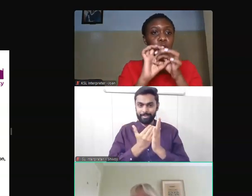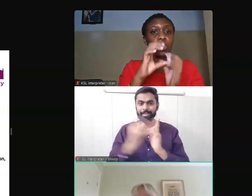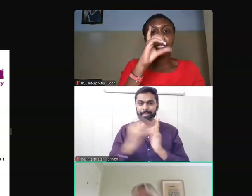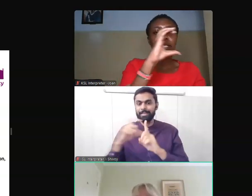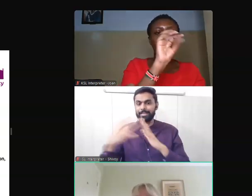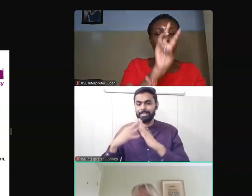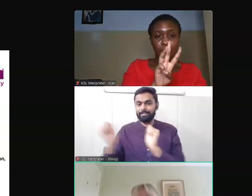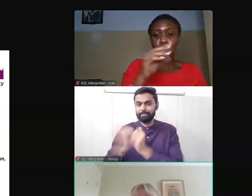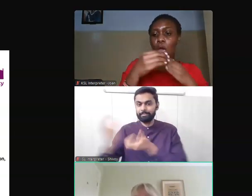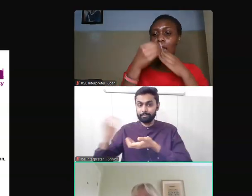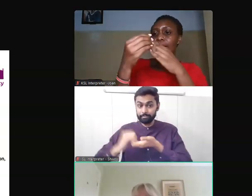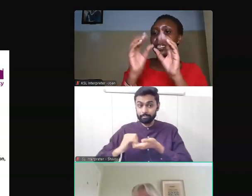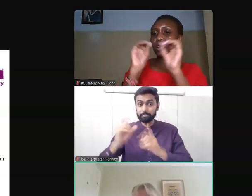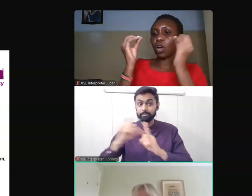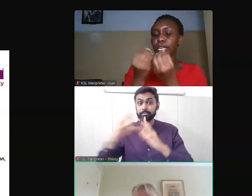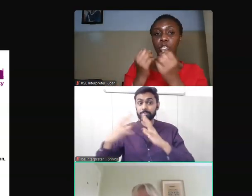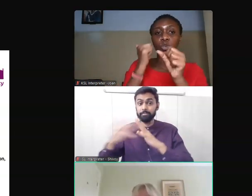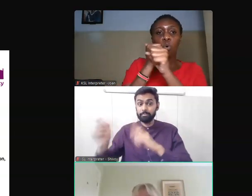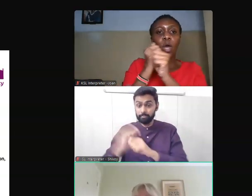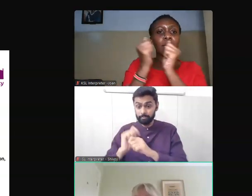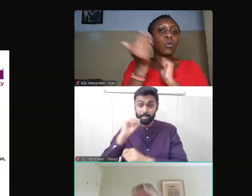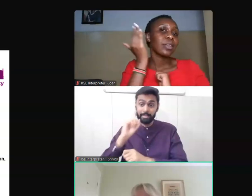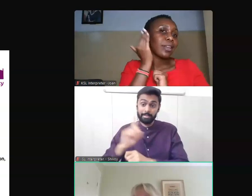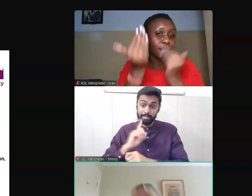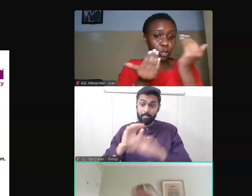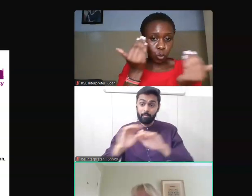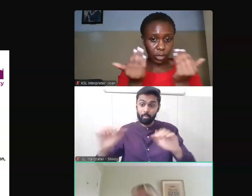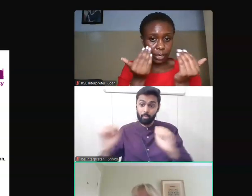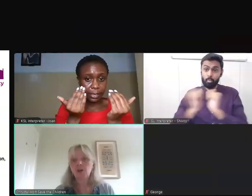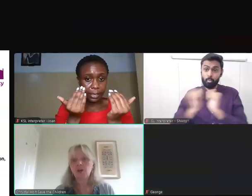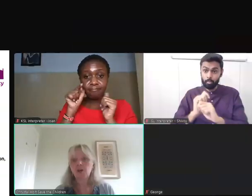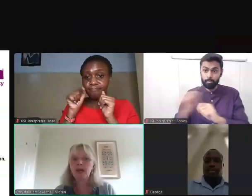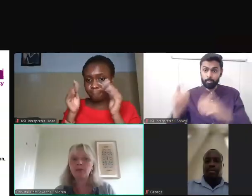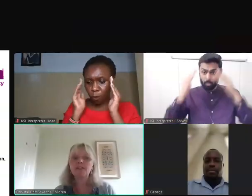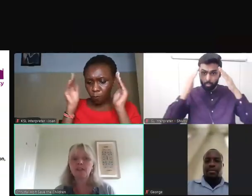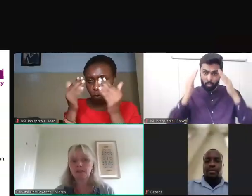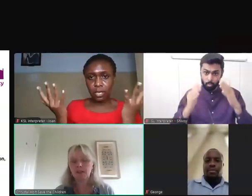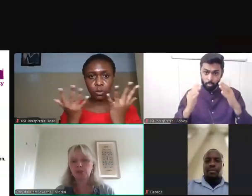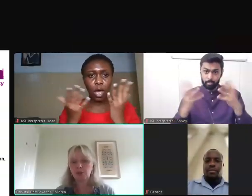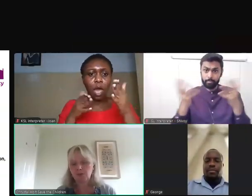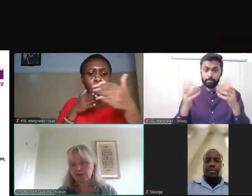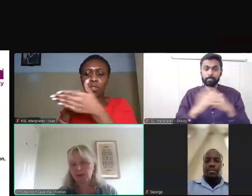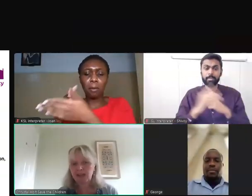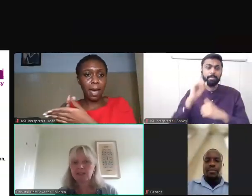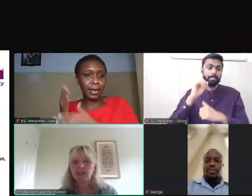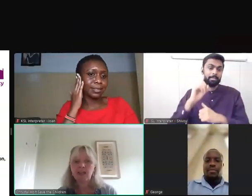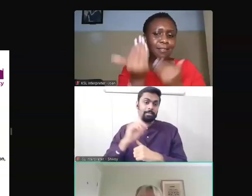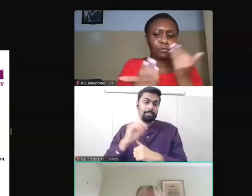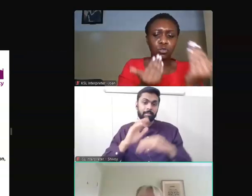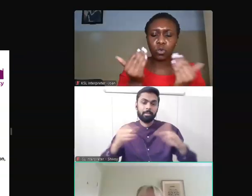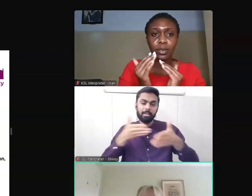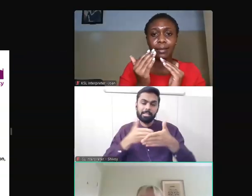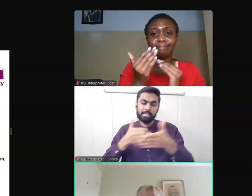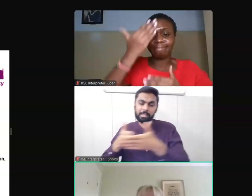a leading organization working with deaf children. It will focus on the barriers that deaf children face